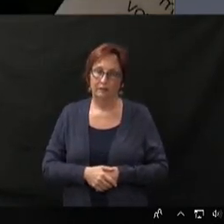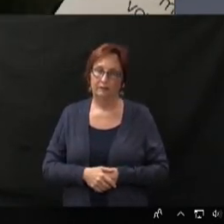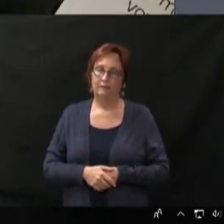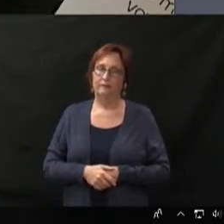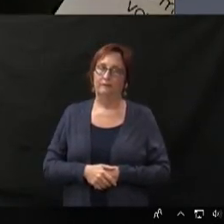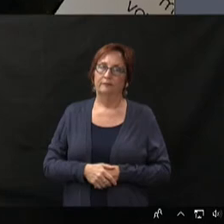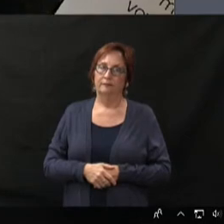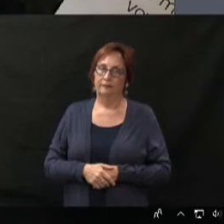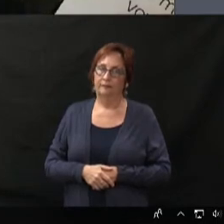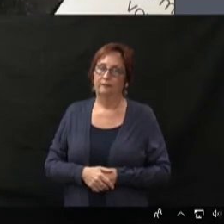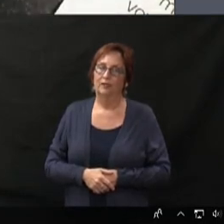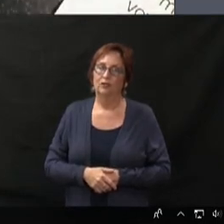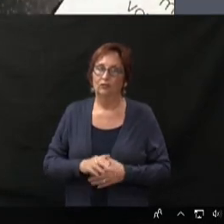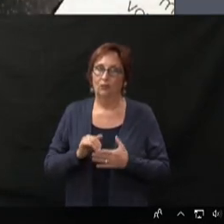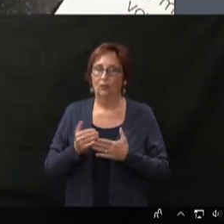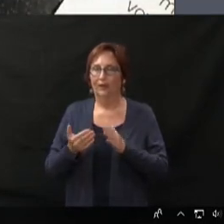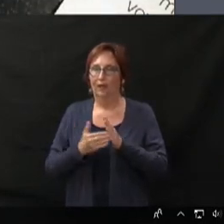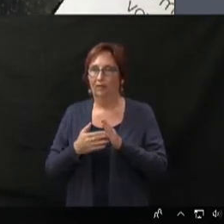sound.